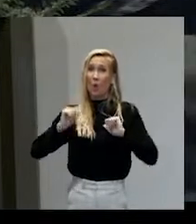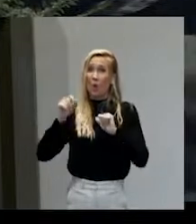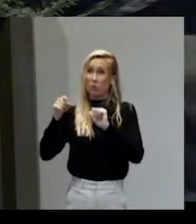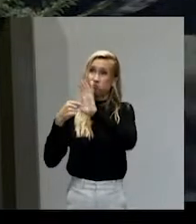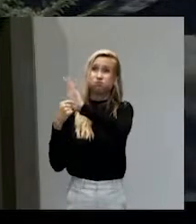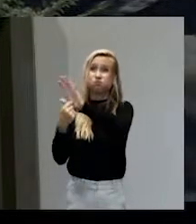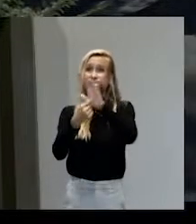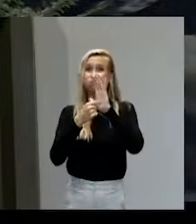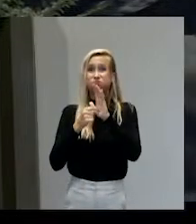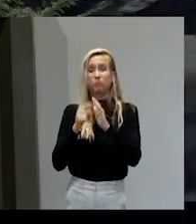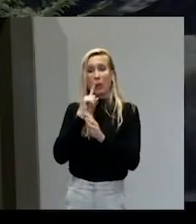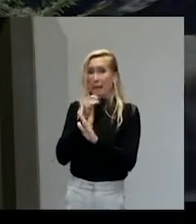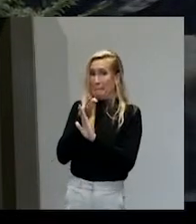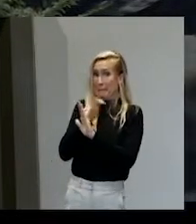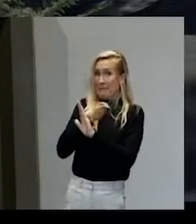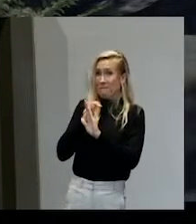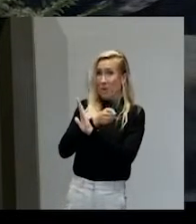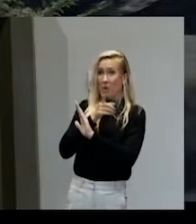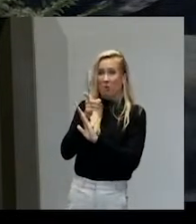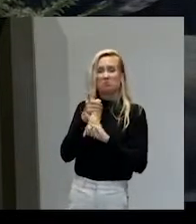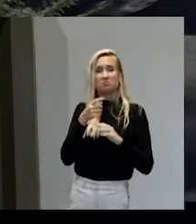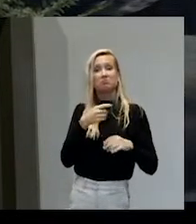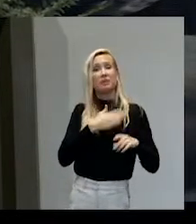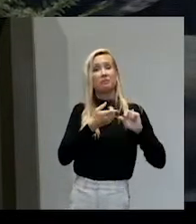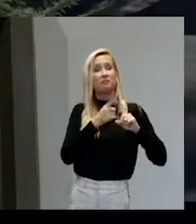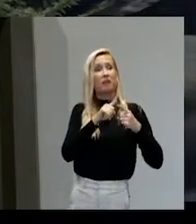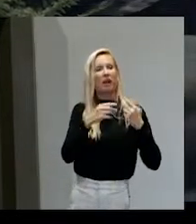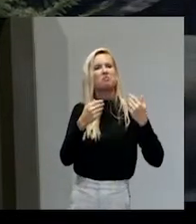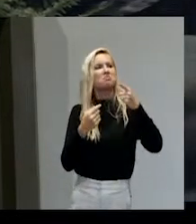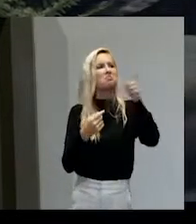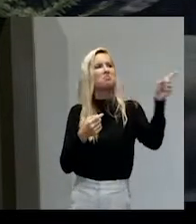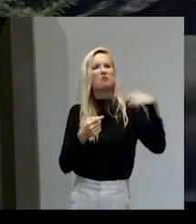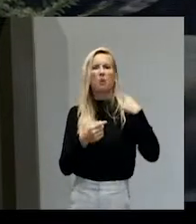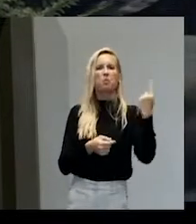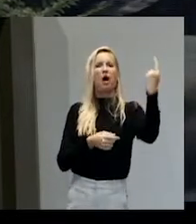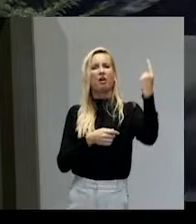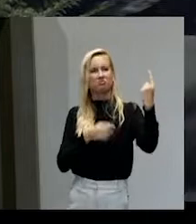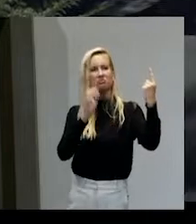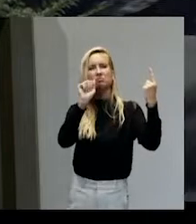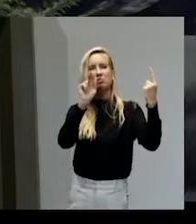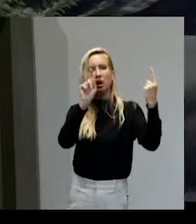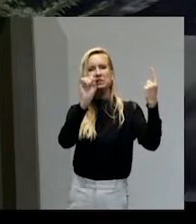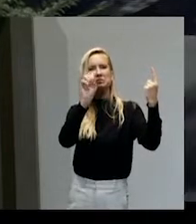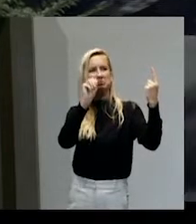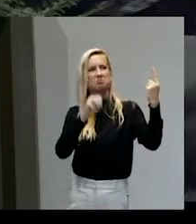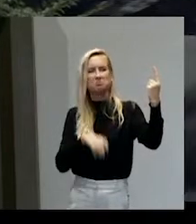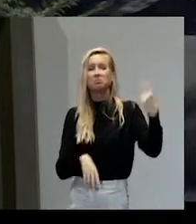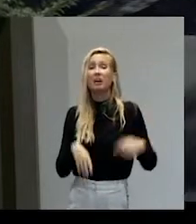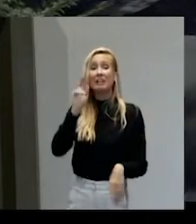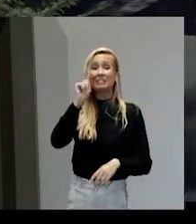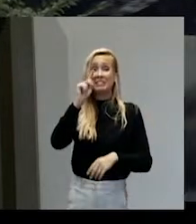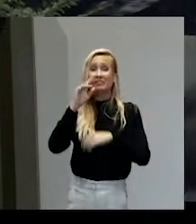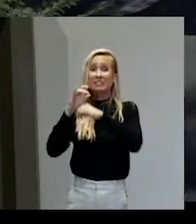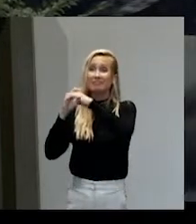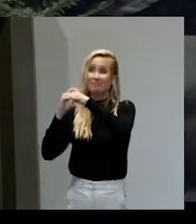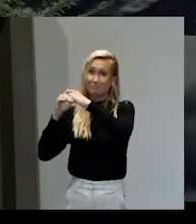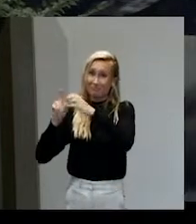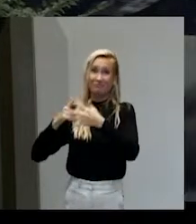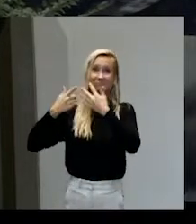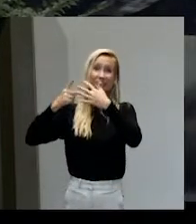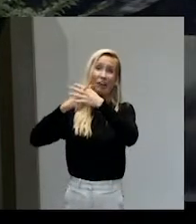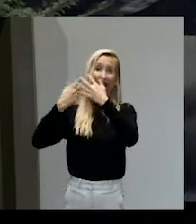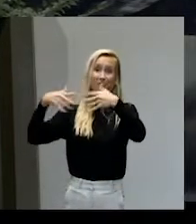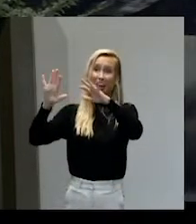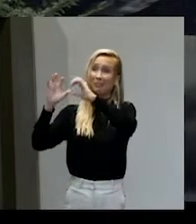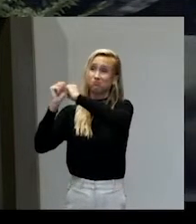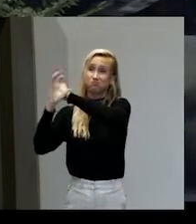I better understand it, and people being introduced through entertainment for something that is also,